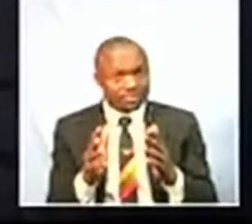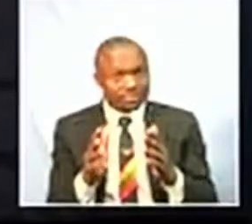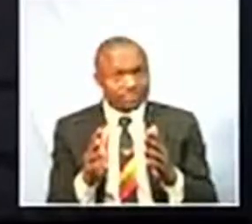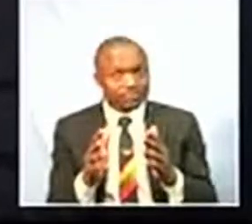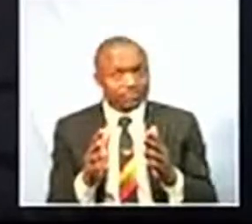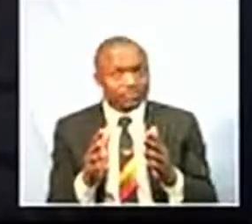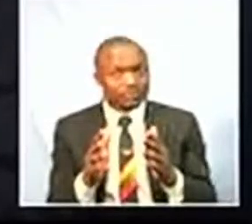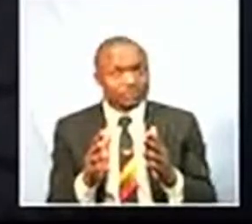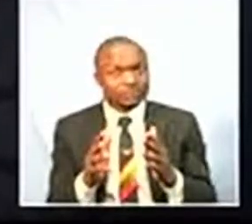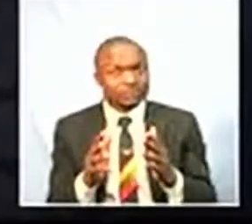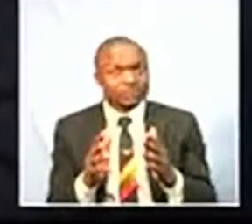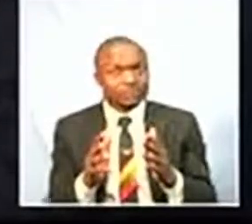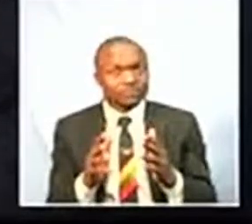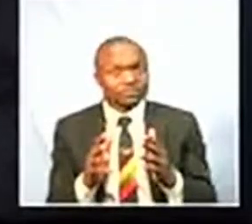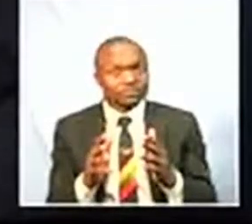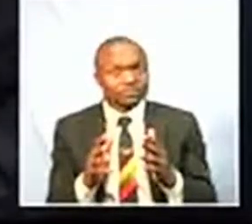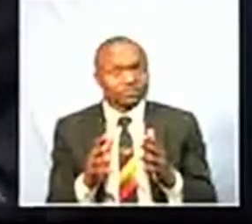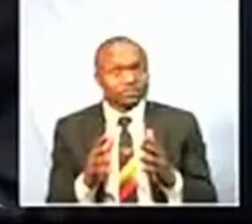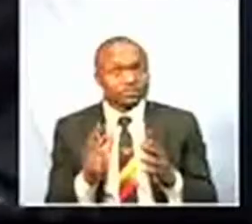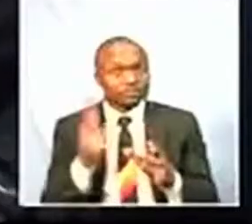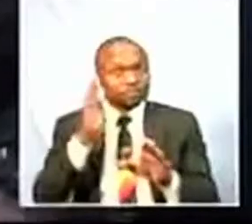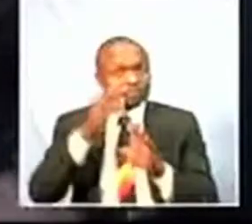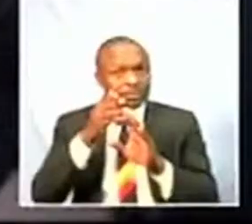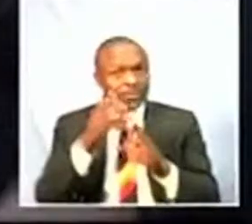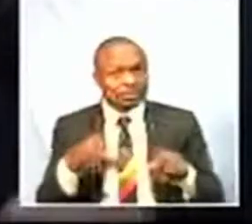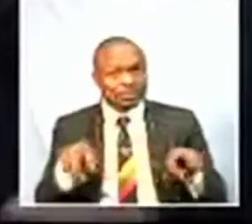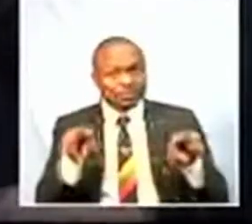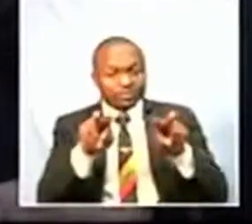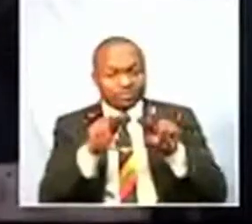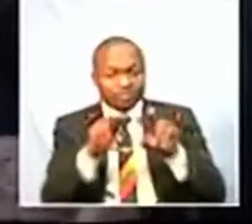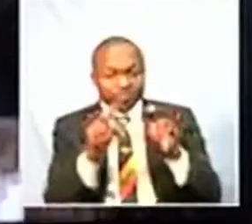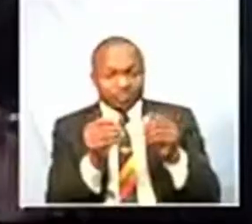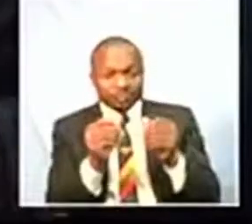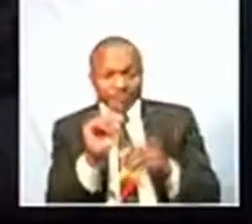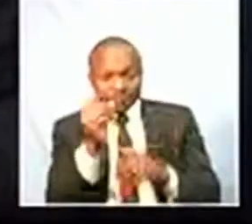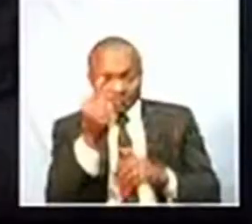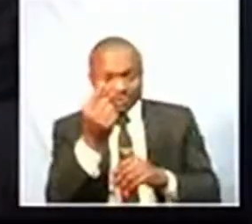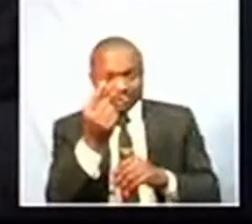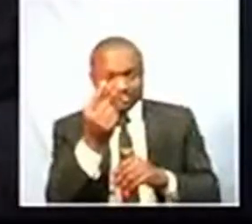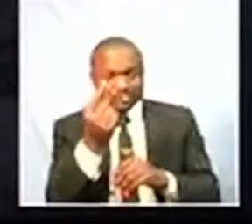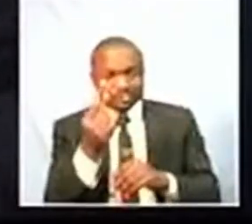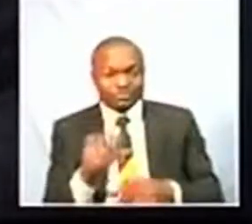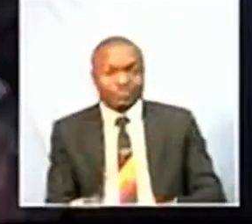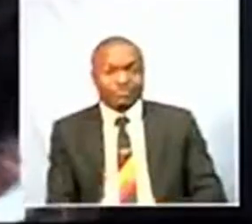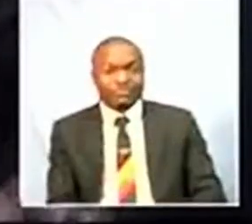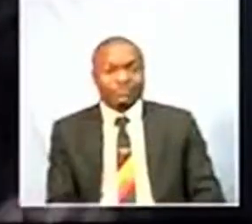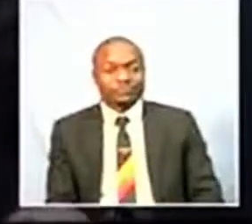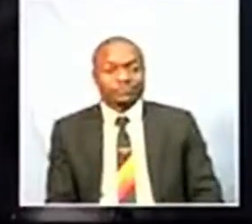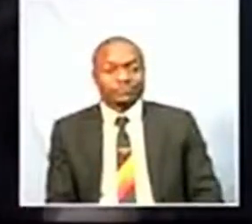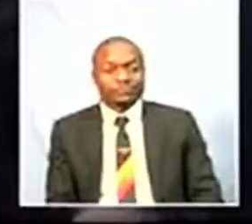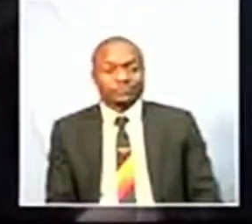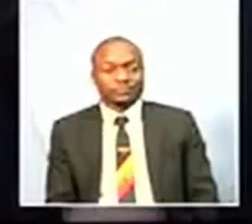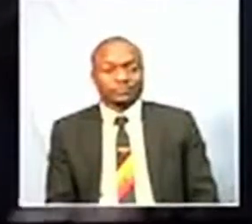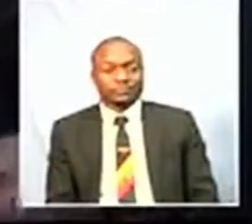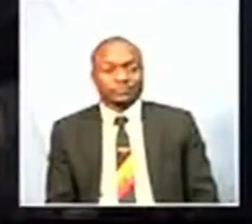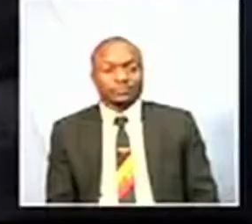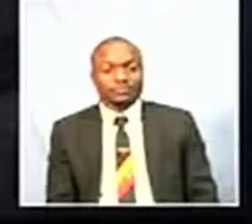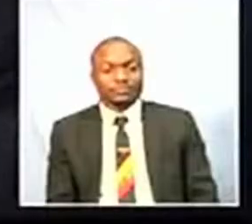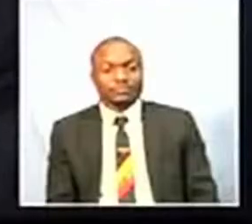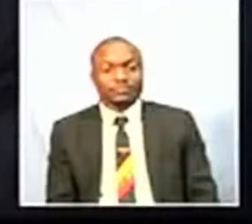going for value for money. The first one would be